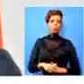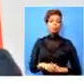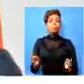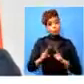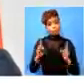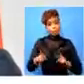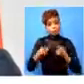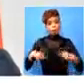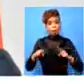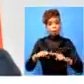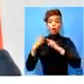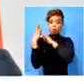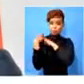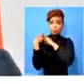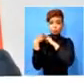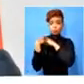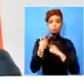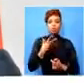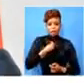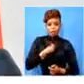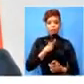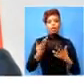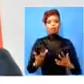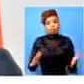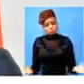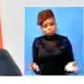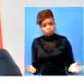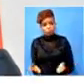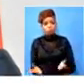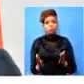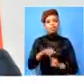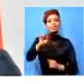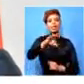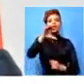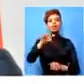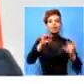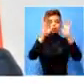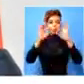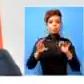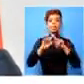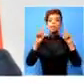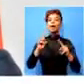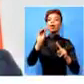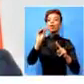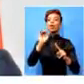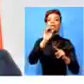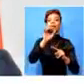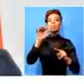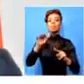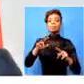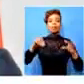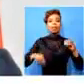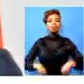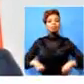responsibility to place South Africa on a right path. But there are rotten elements who steal public